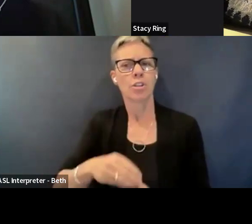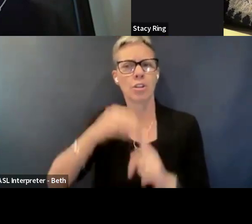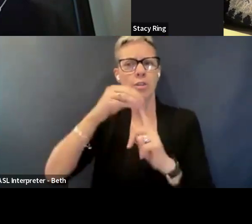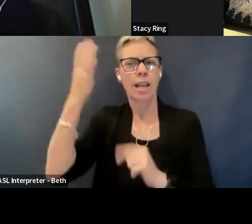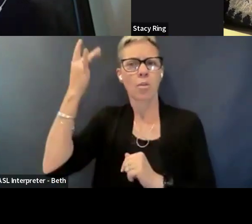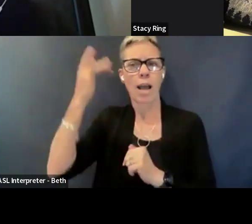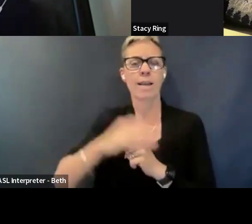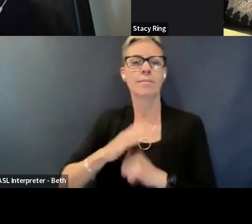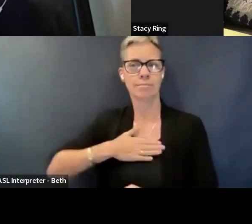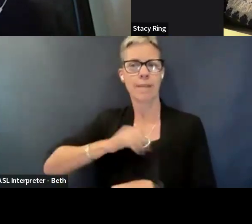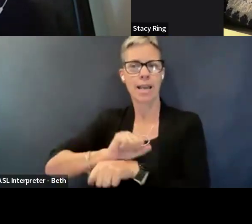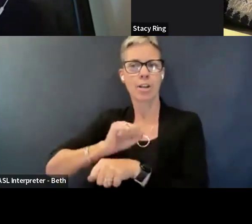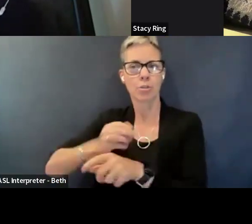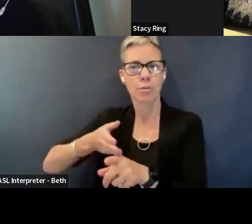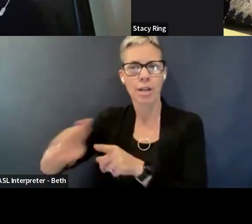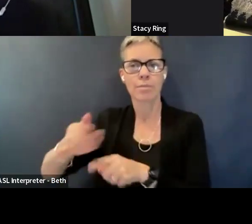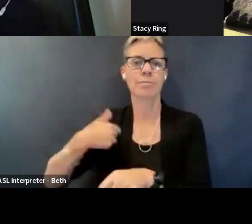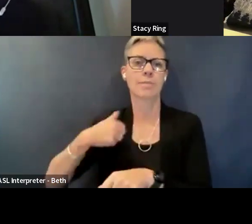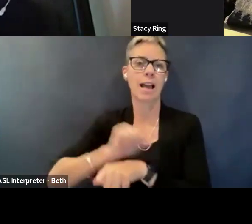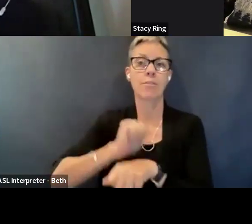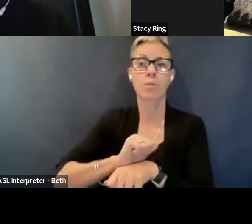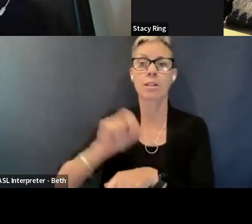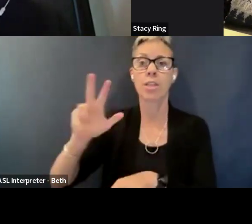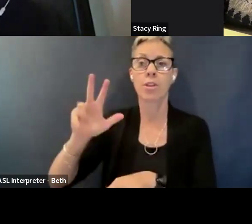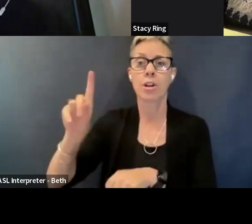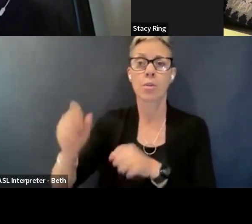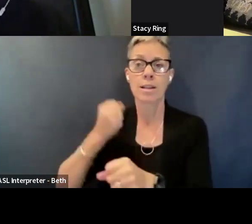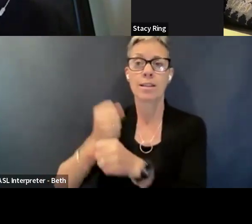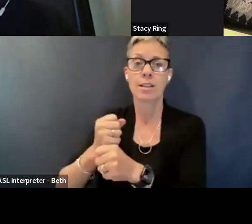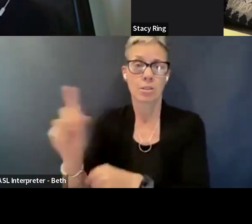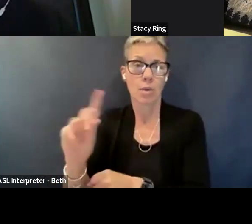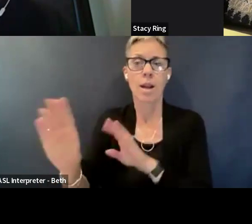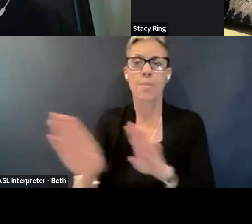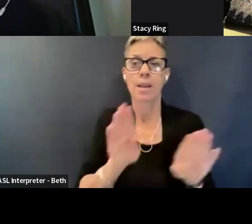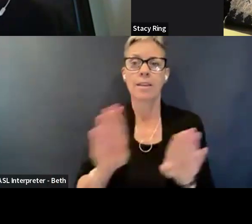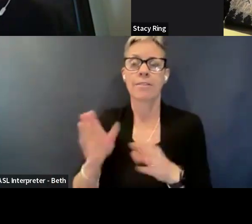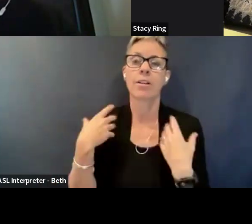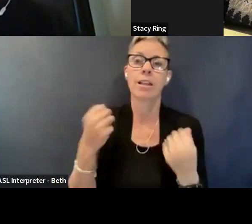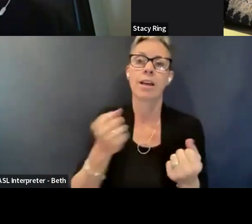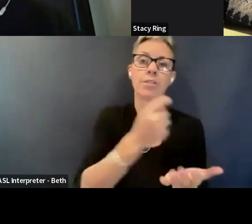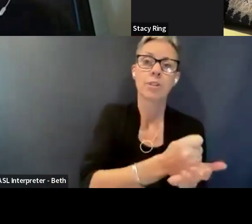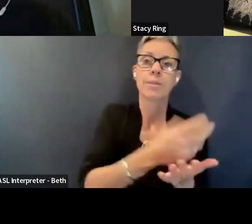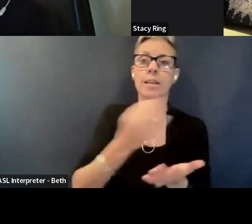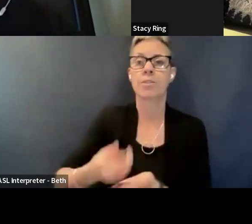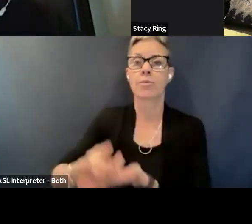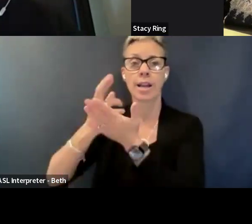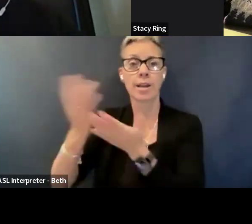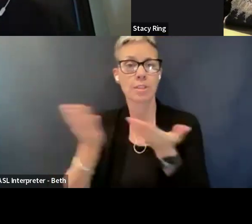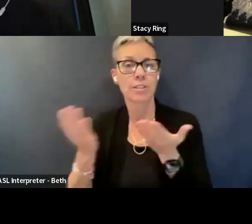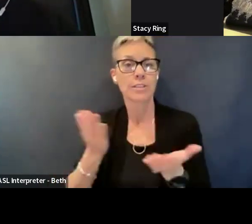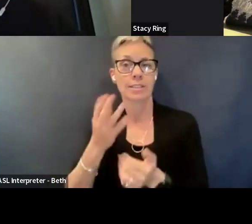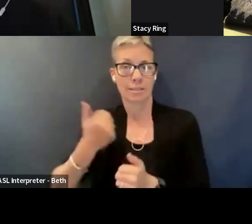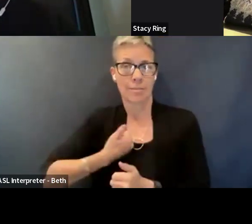my career, because I've worked for 31 years in behavioral health treatment and rehabilitation services, and